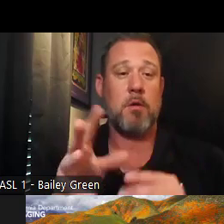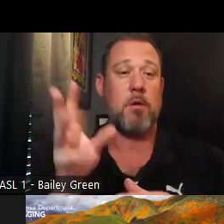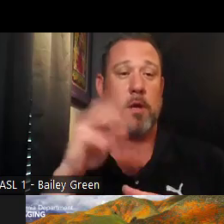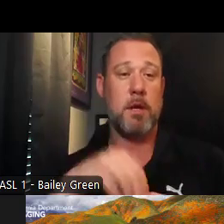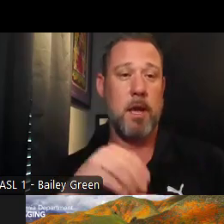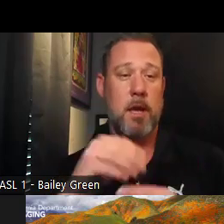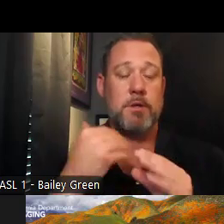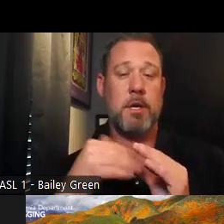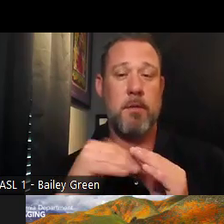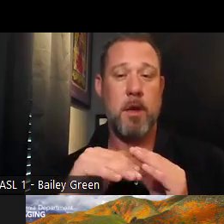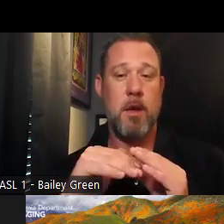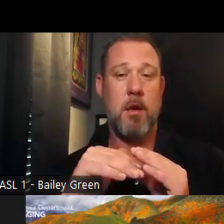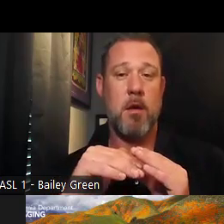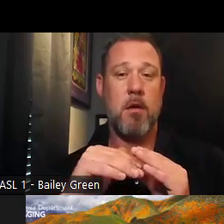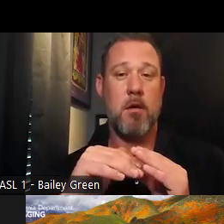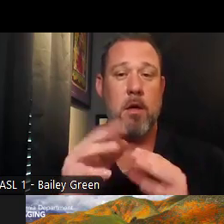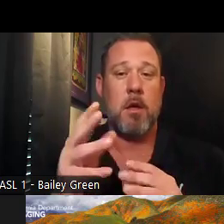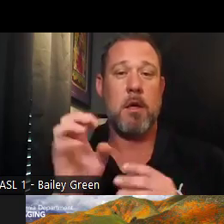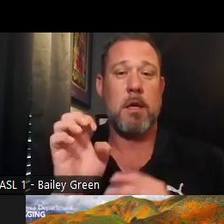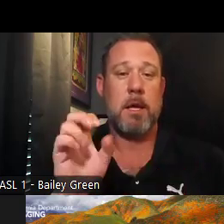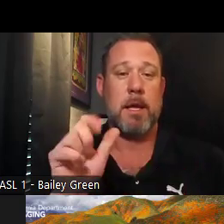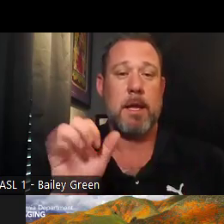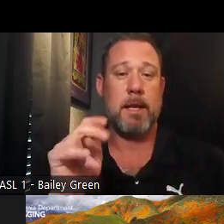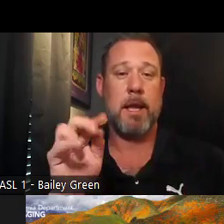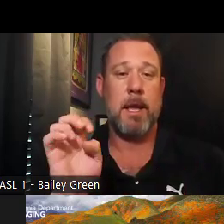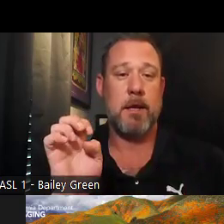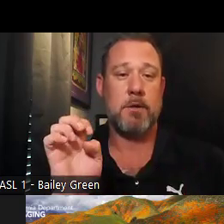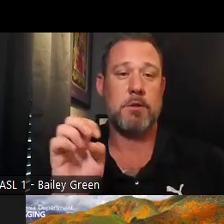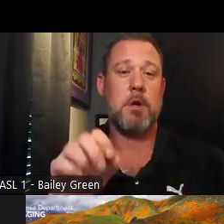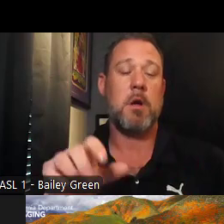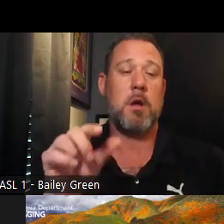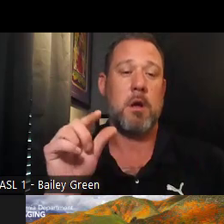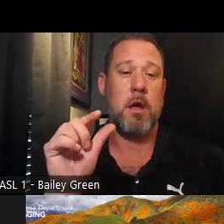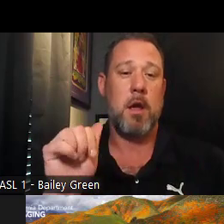email box. Engage, ENGAGE,